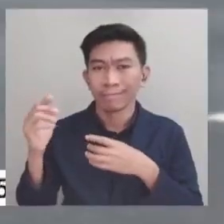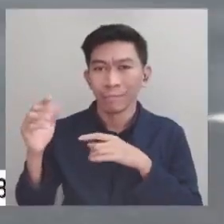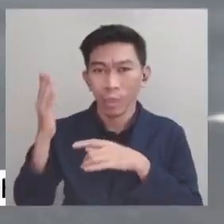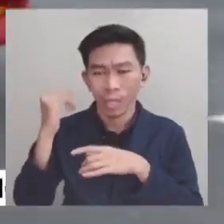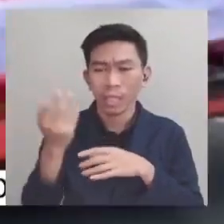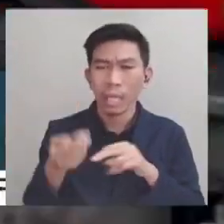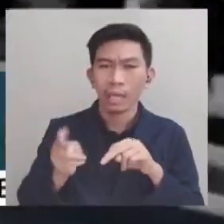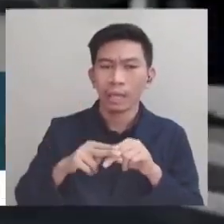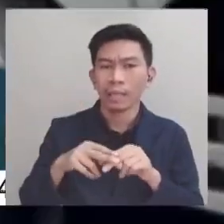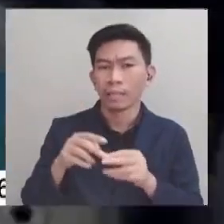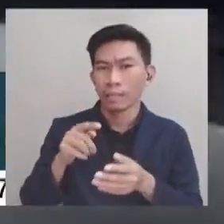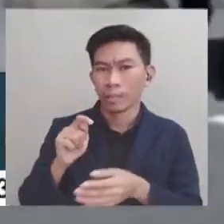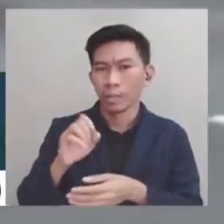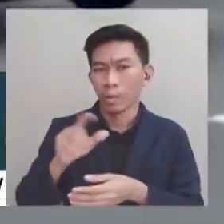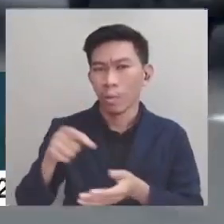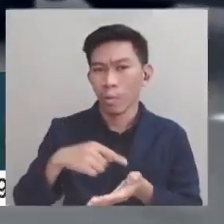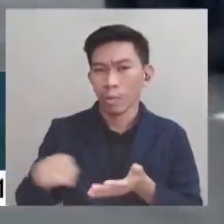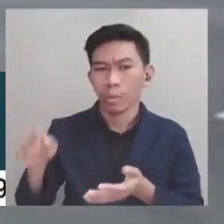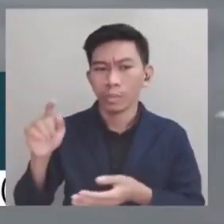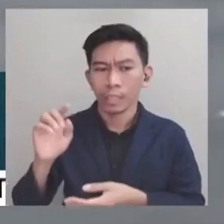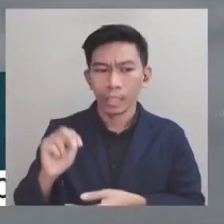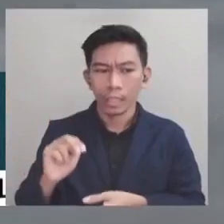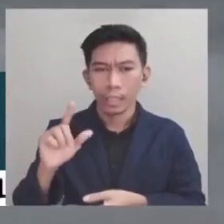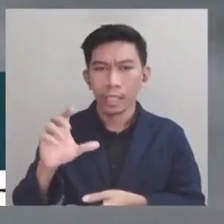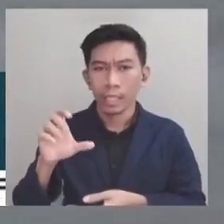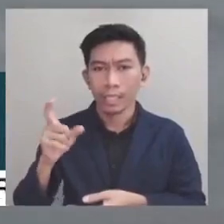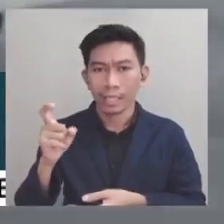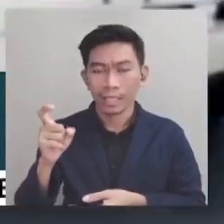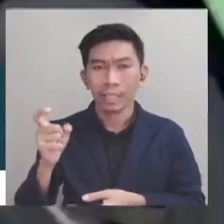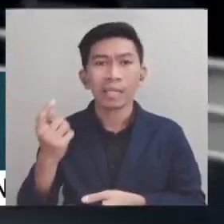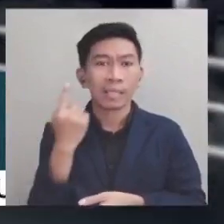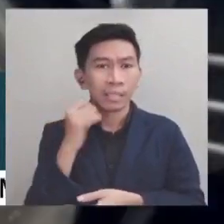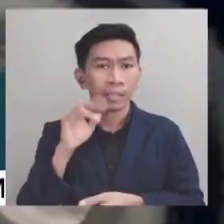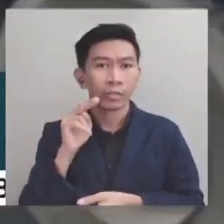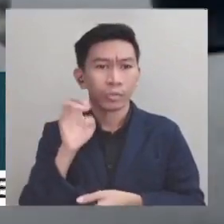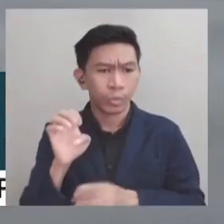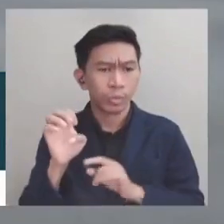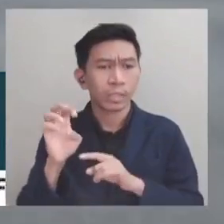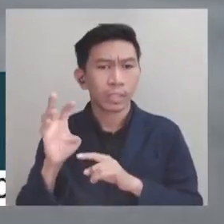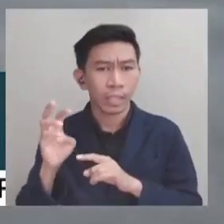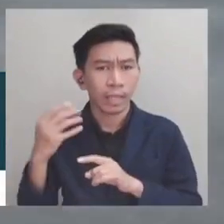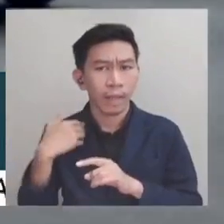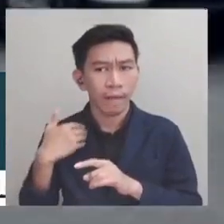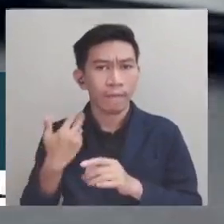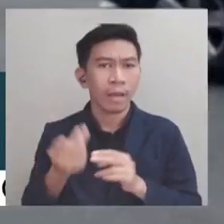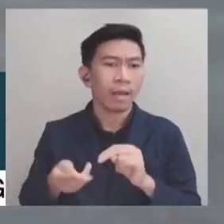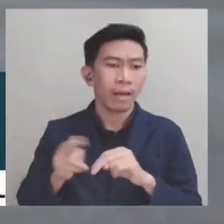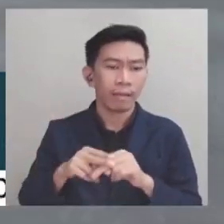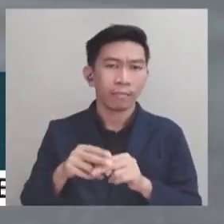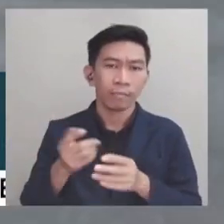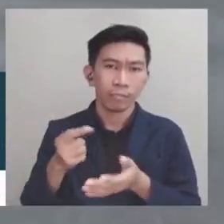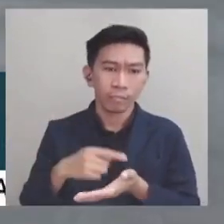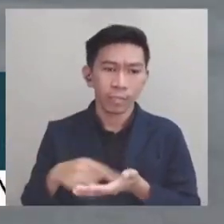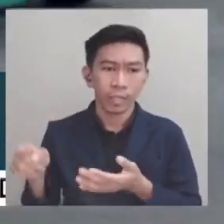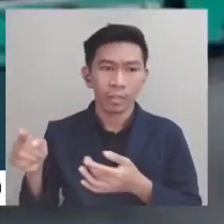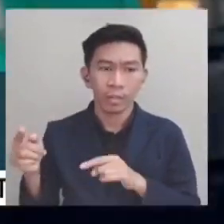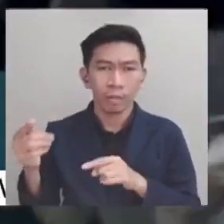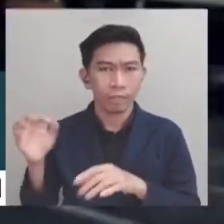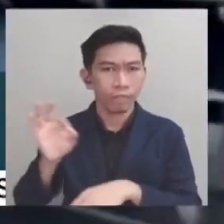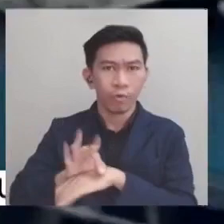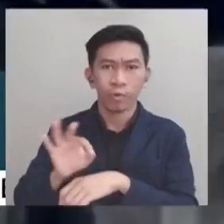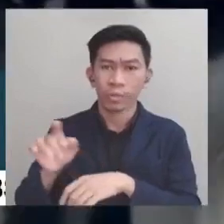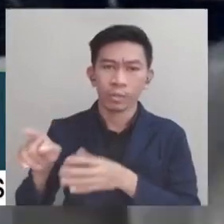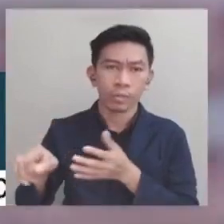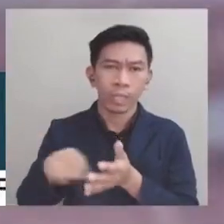last June 15, NLEX implemented the toll adjustment, forcing motorists traveling within its open system to pay at least 7